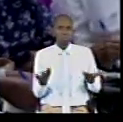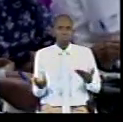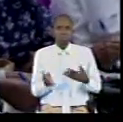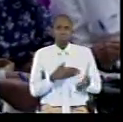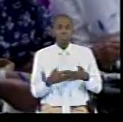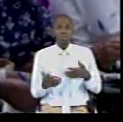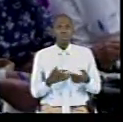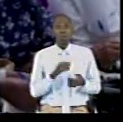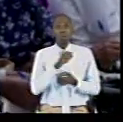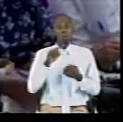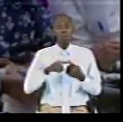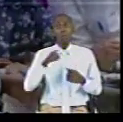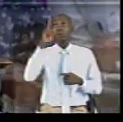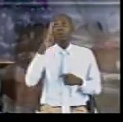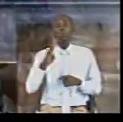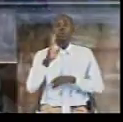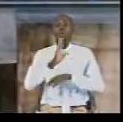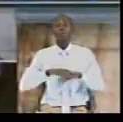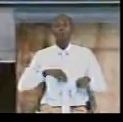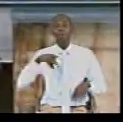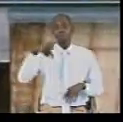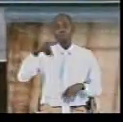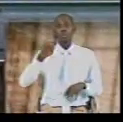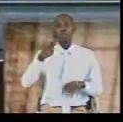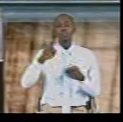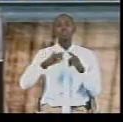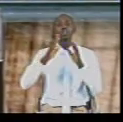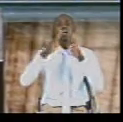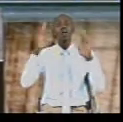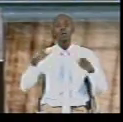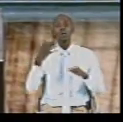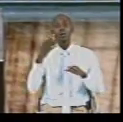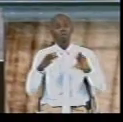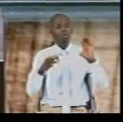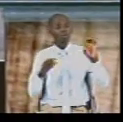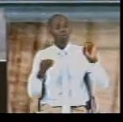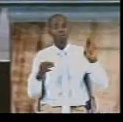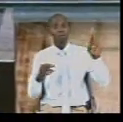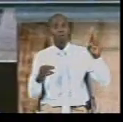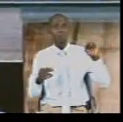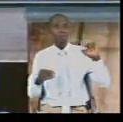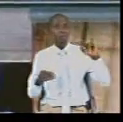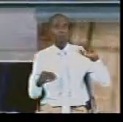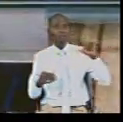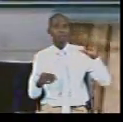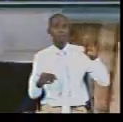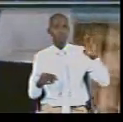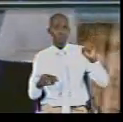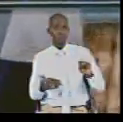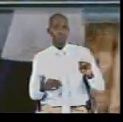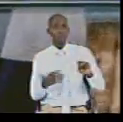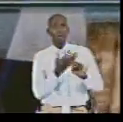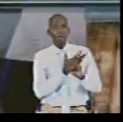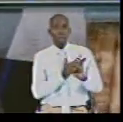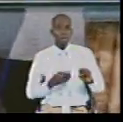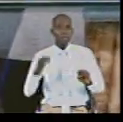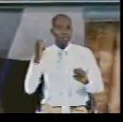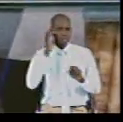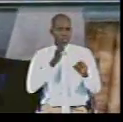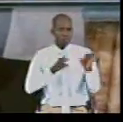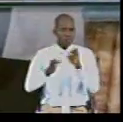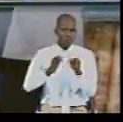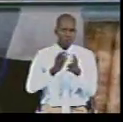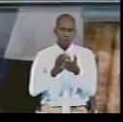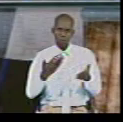the house of Cornelius, already he was there, and he spent some days with them. He